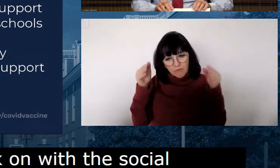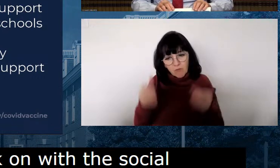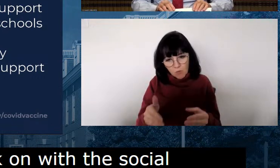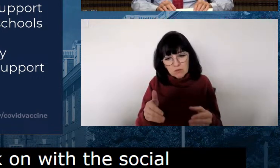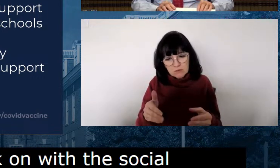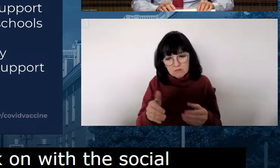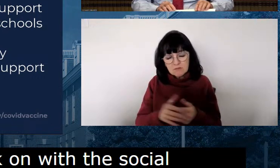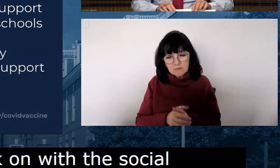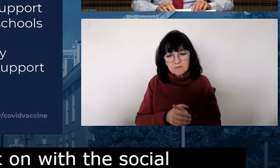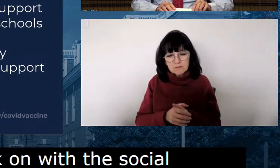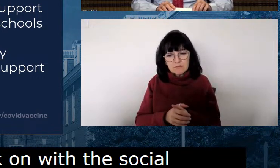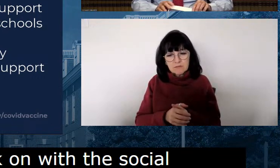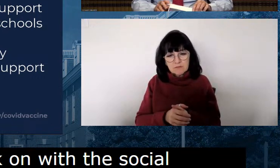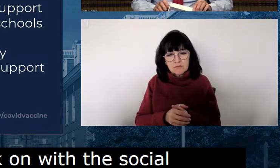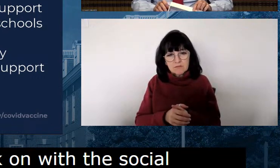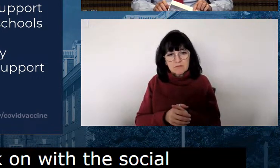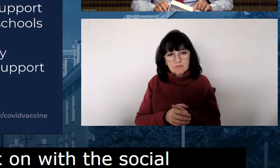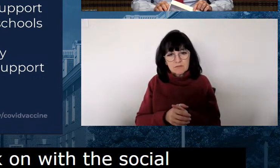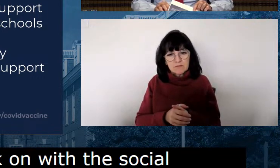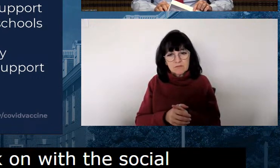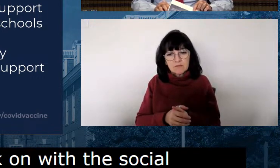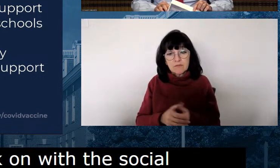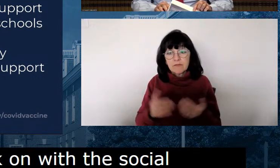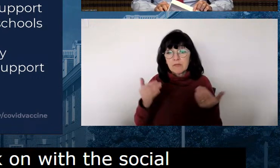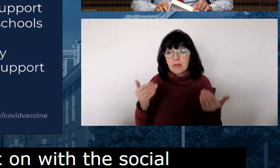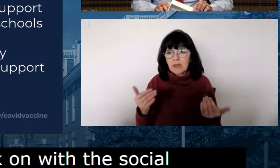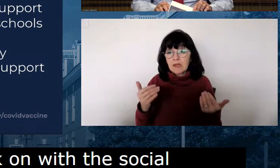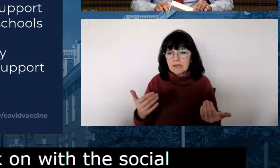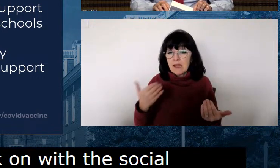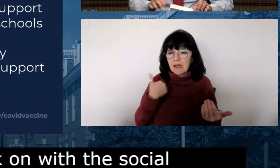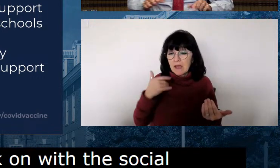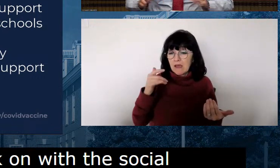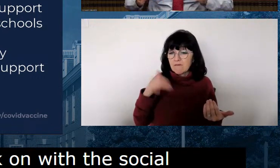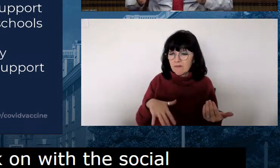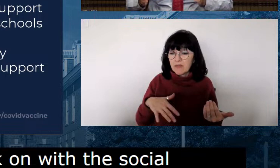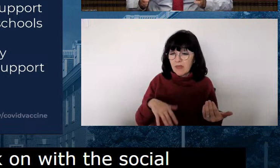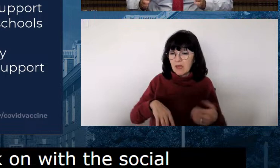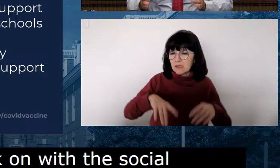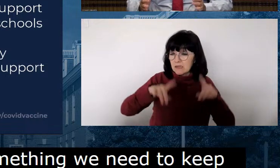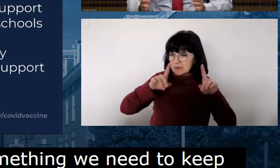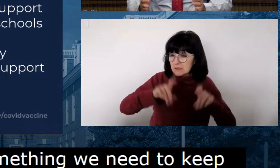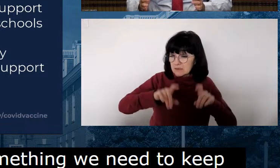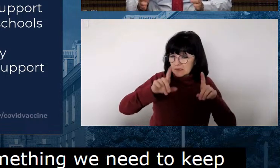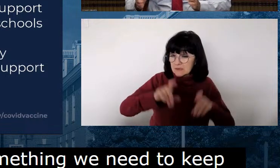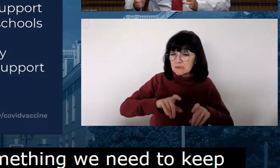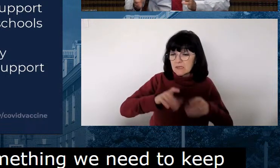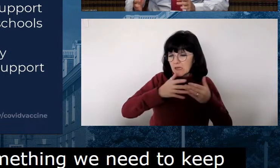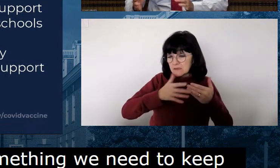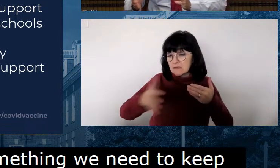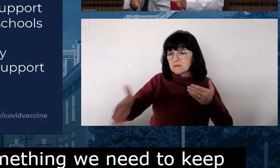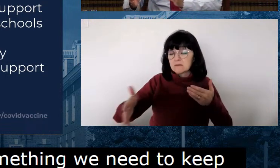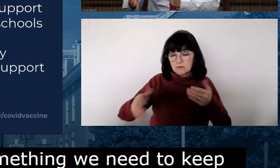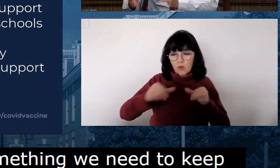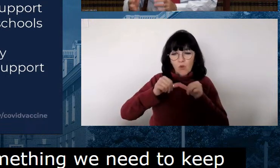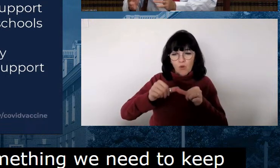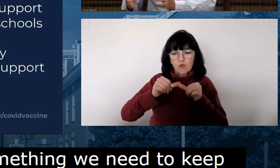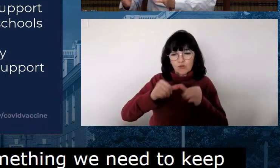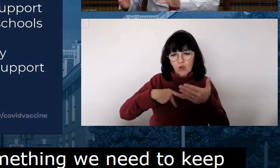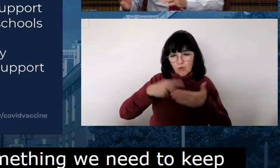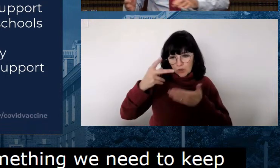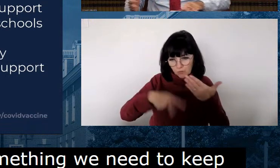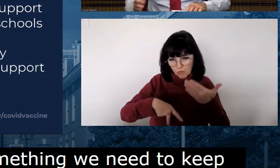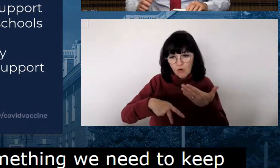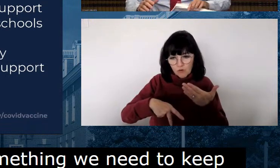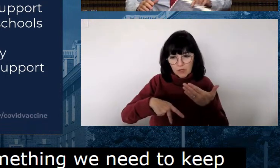a Test to Say program ongoing so that students and faculty can get